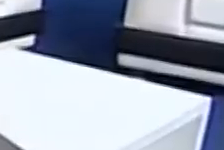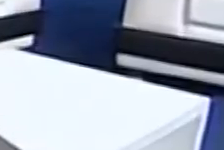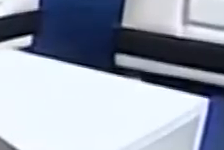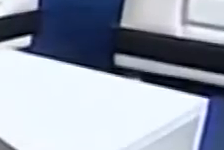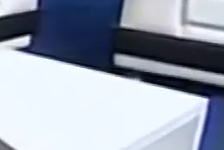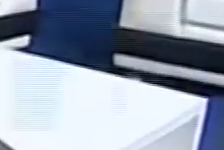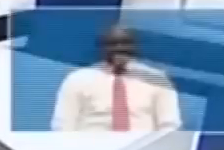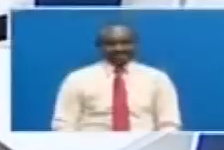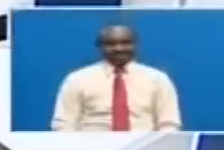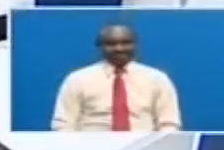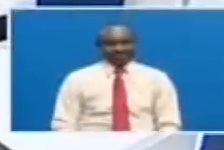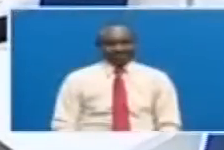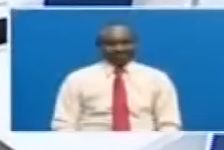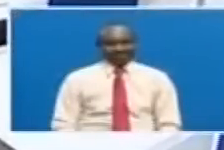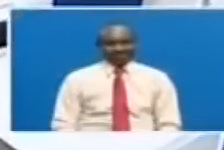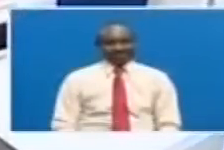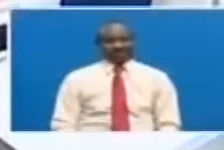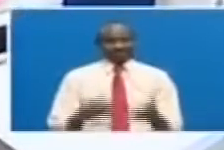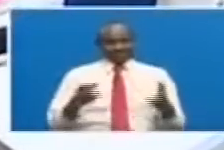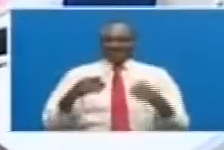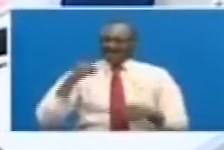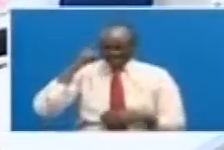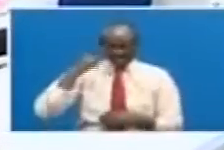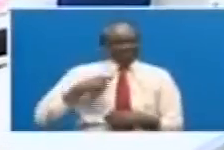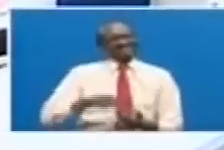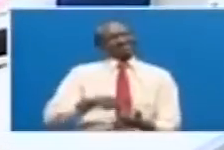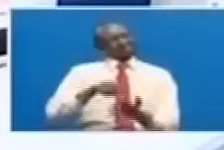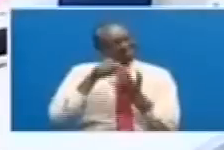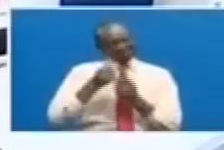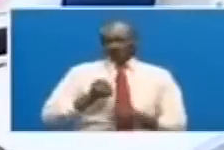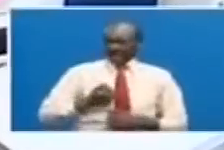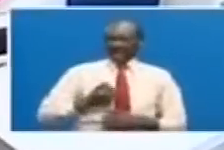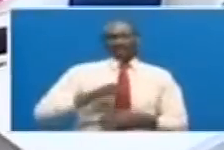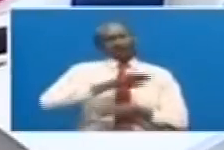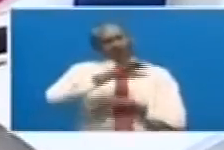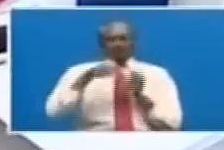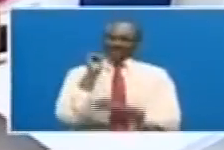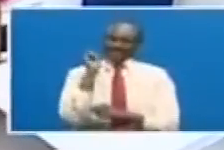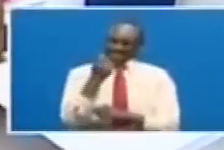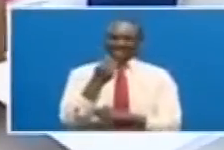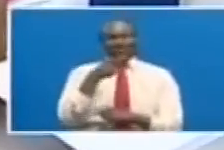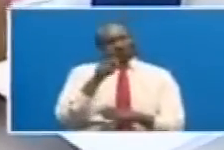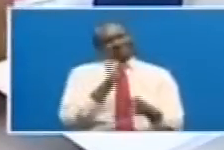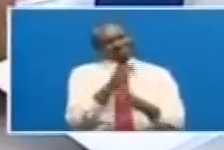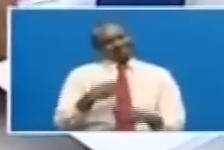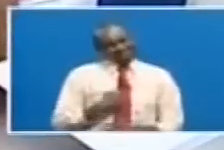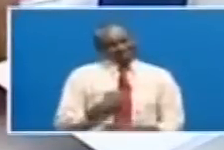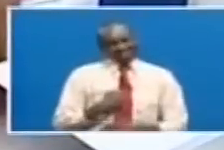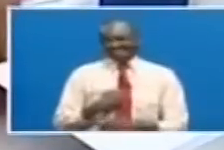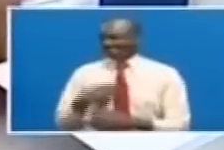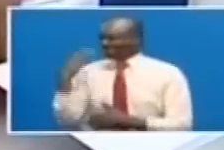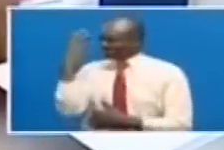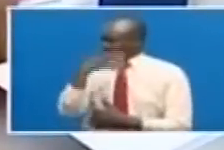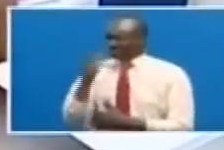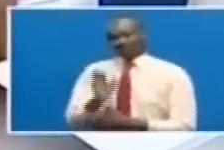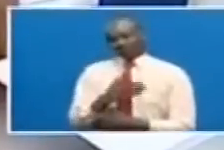That is beautiful. I feel like the most special girl in this whole country tonight. Thank you. That's beautiful,